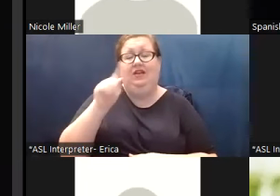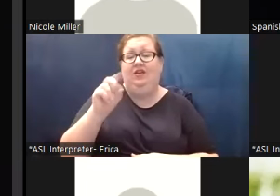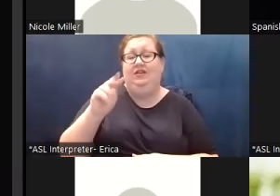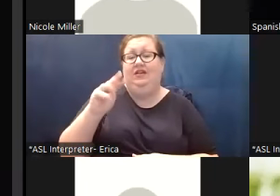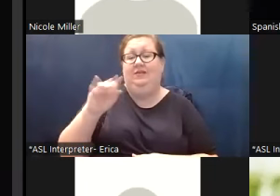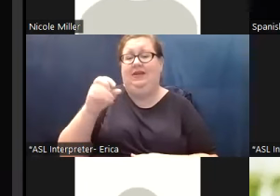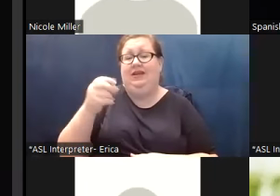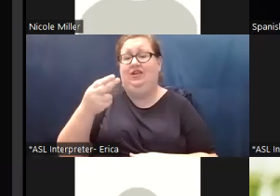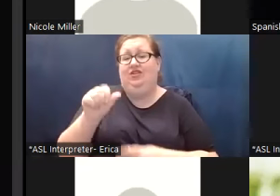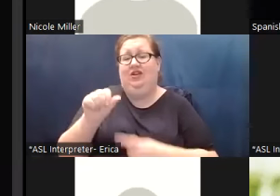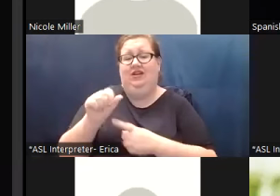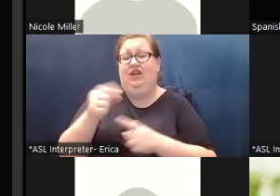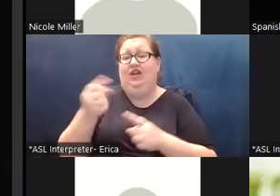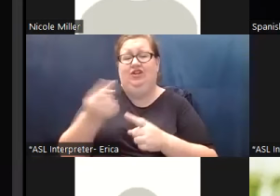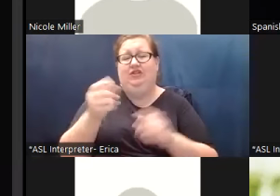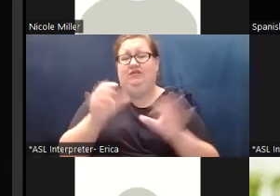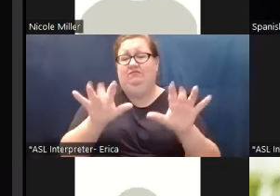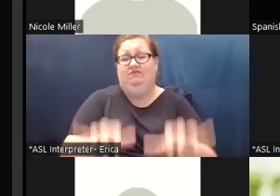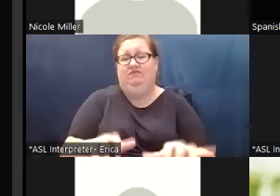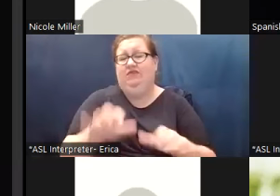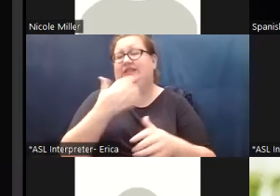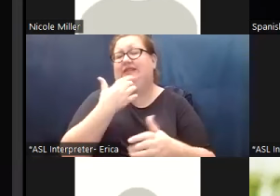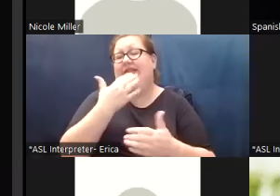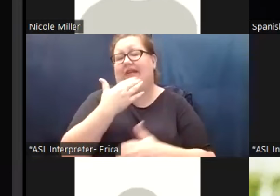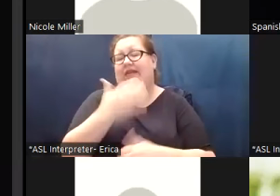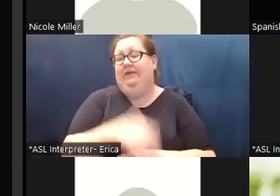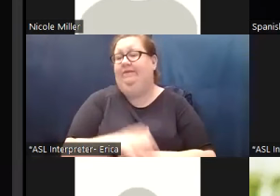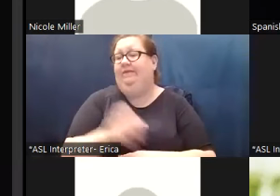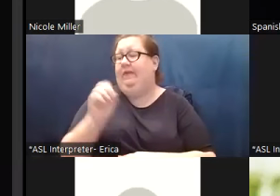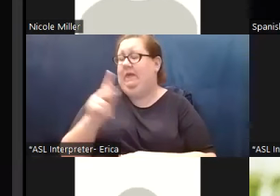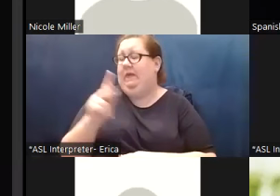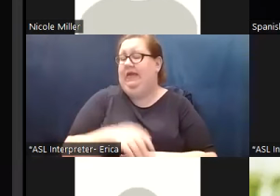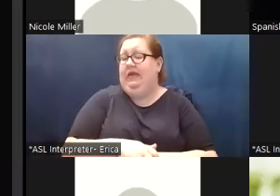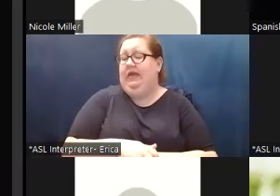in the chat there just to say thank you.